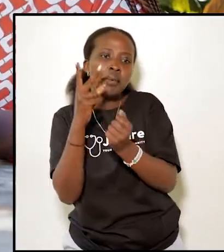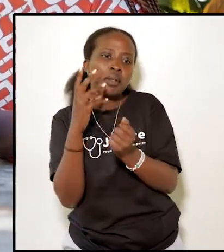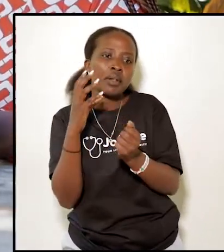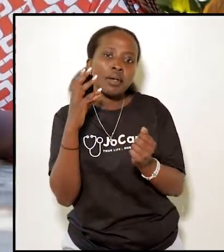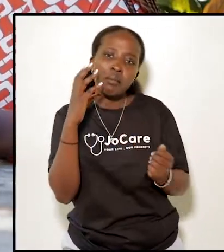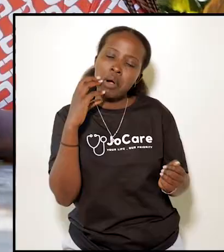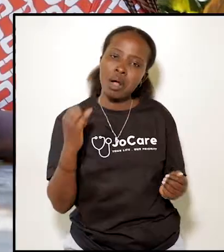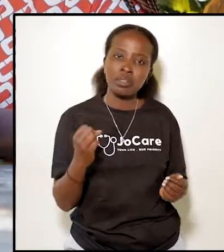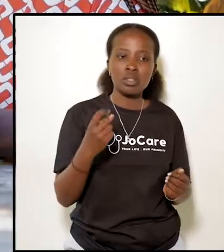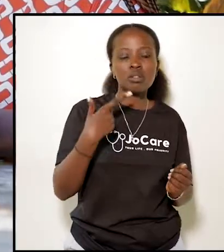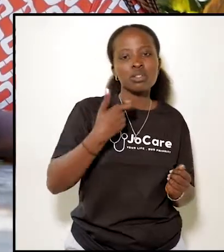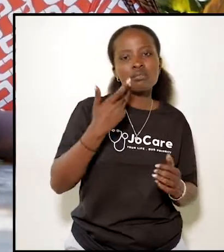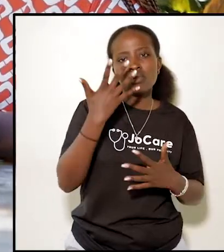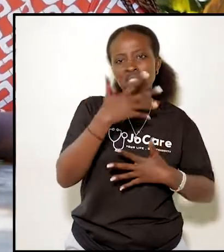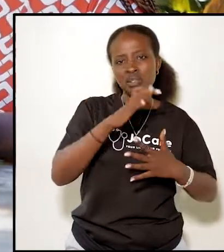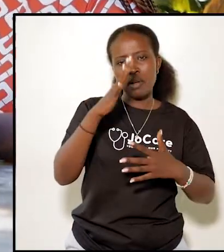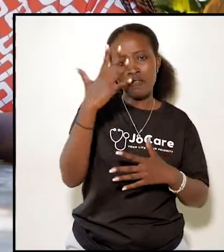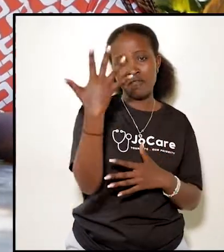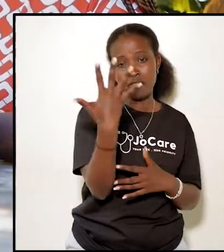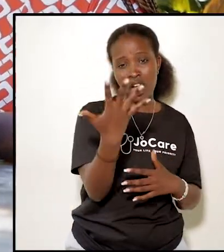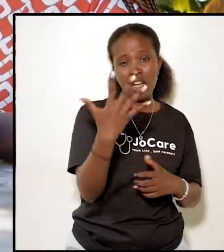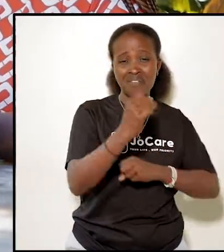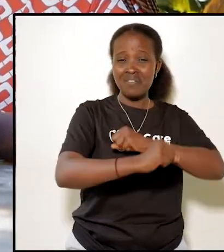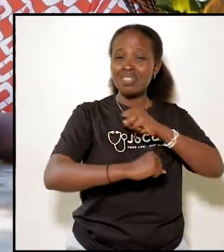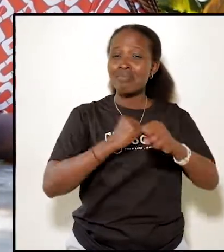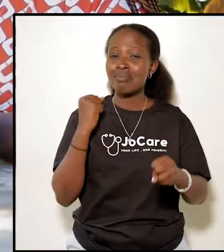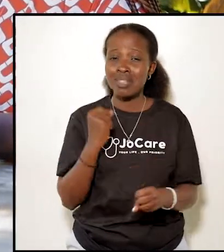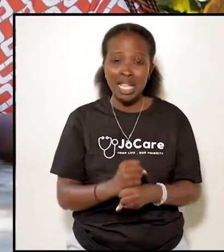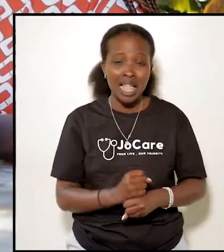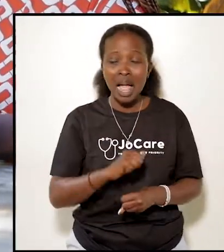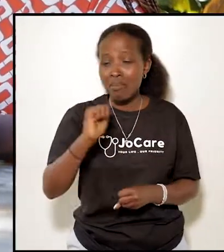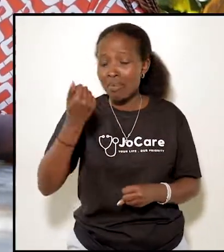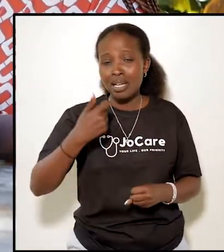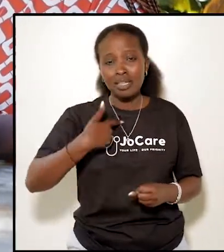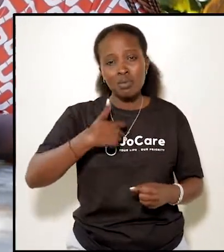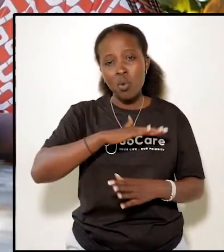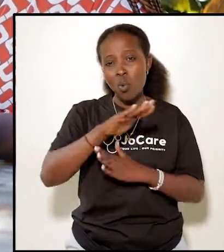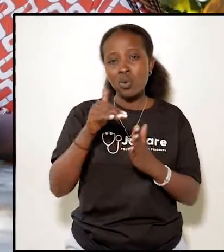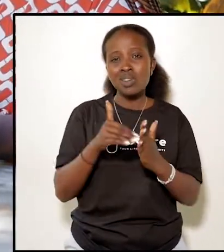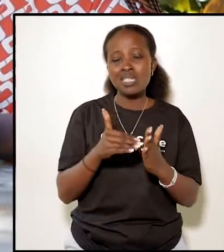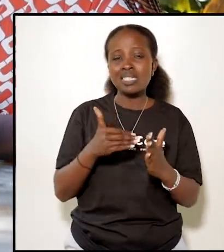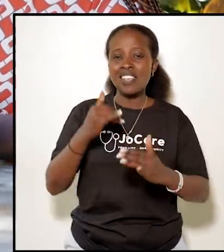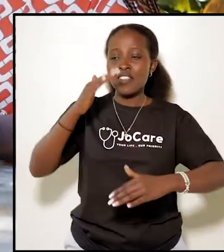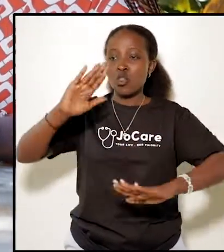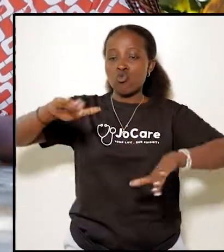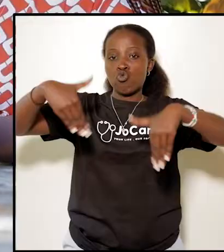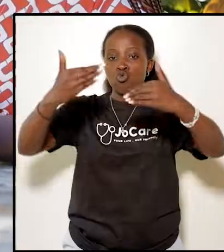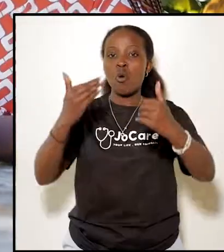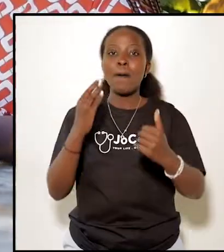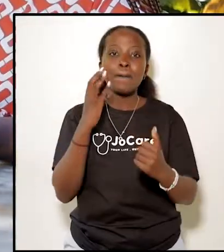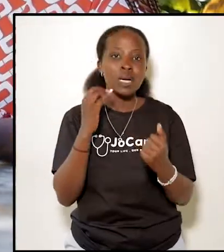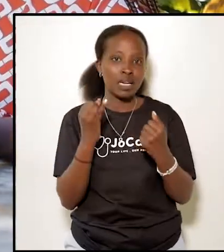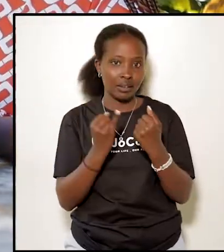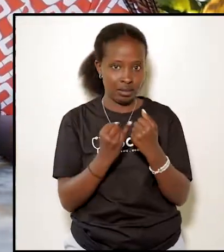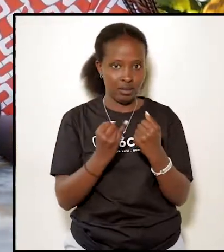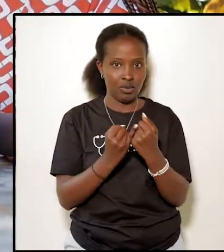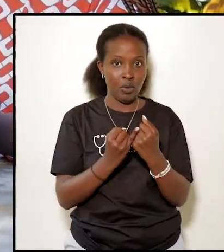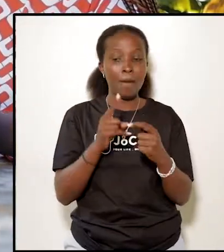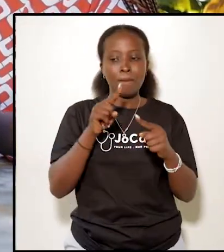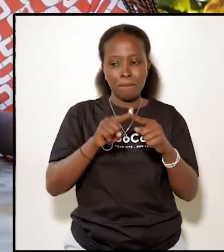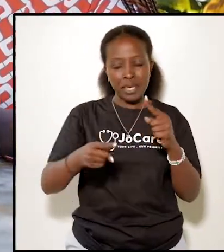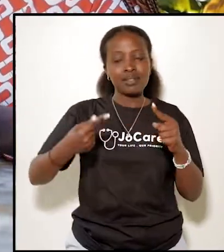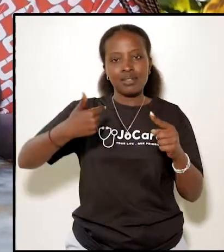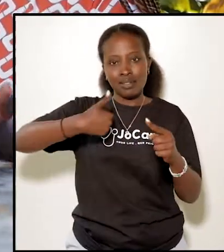Okay. And for a couple that's above 35 years, then they have to seek help after 6 months. Yes. But to